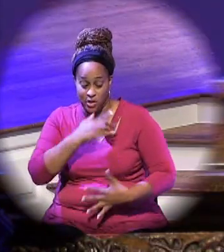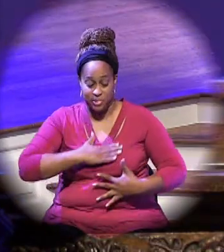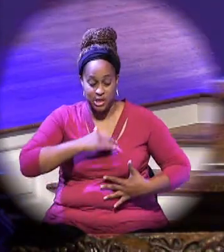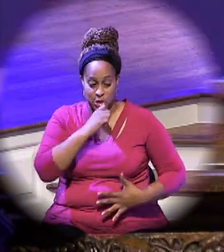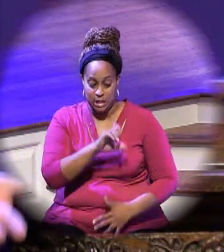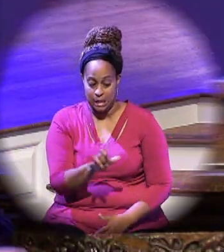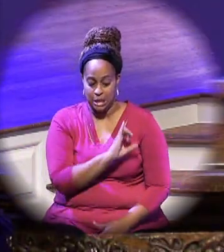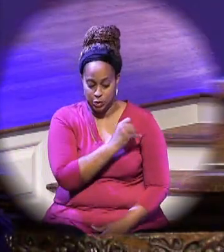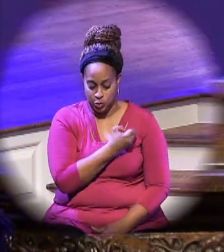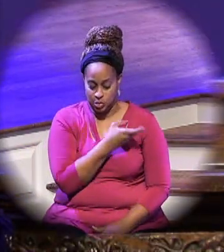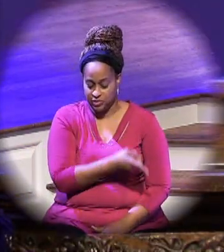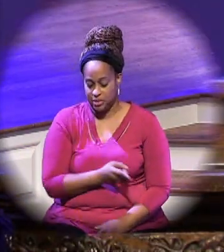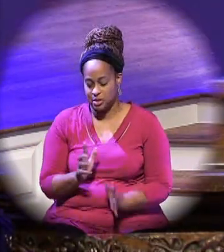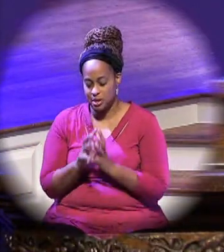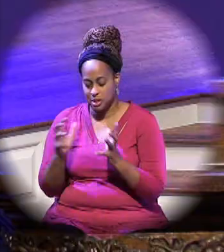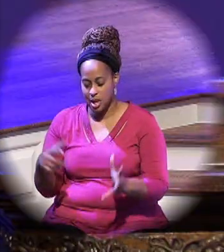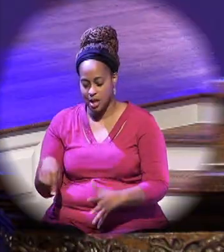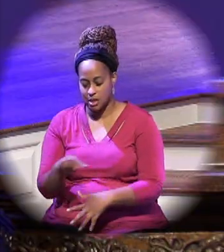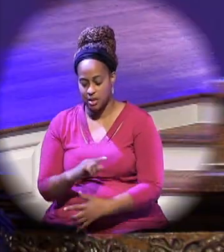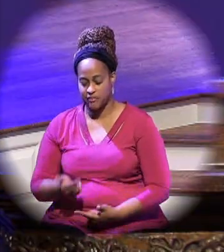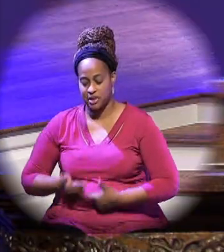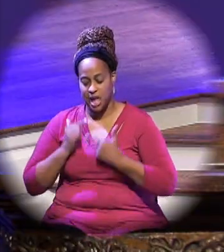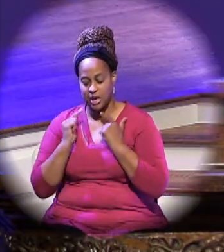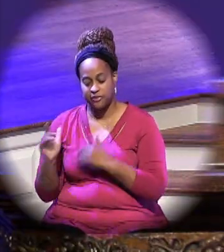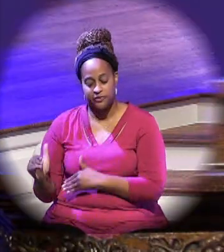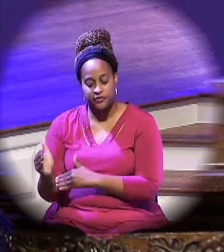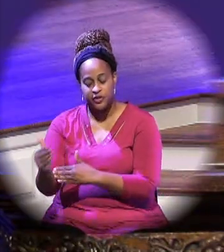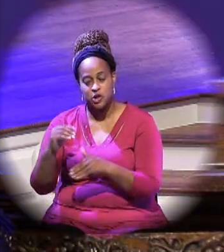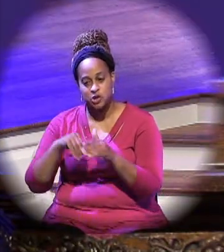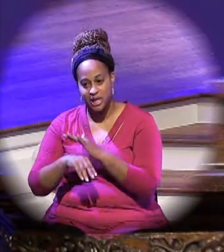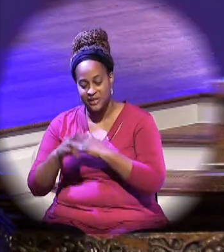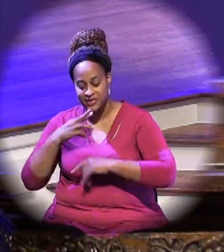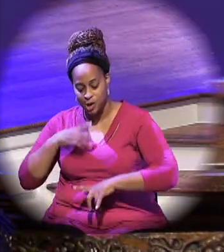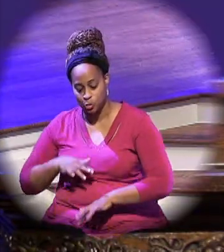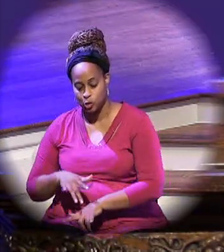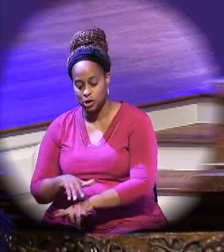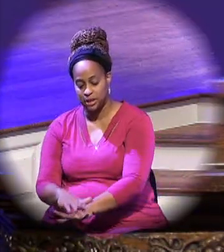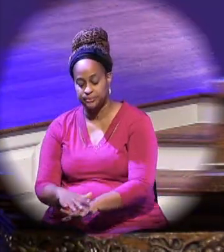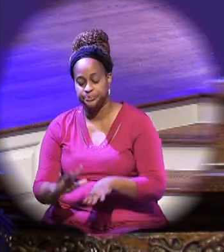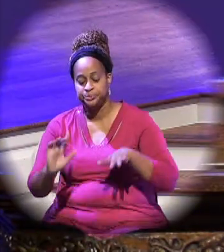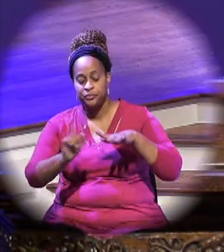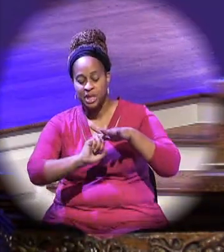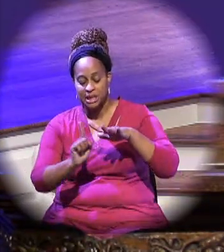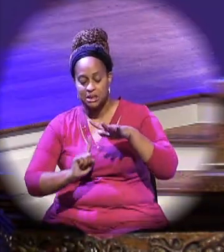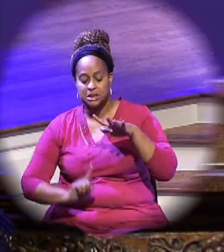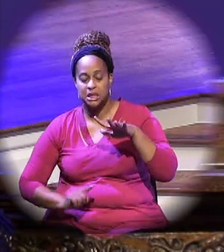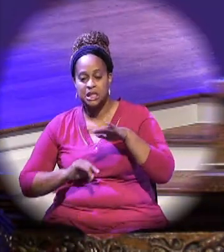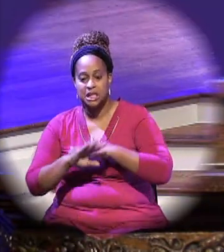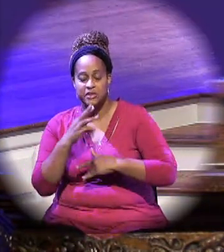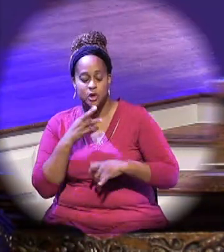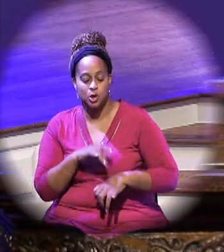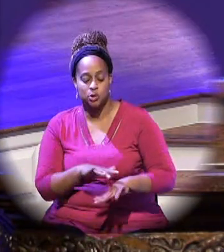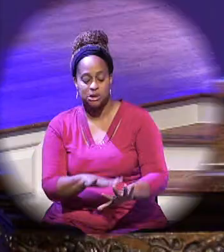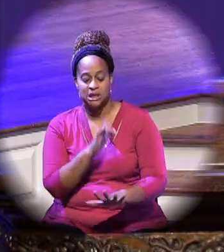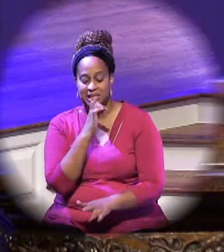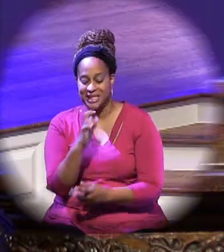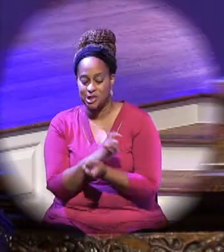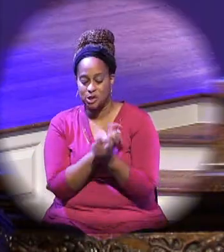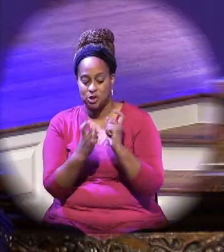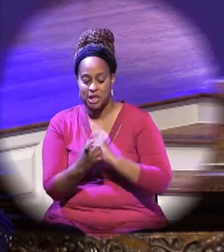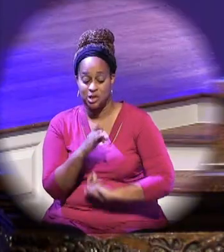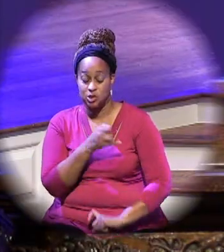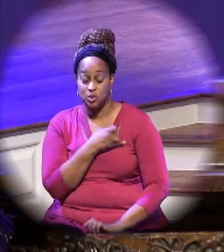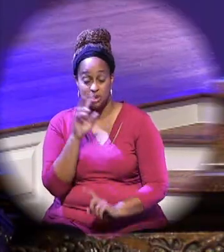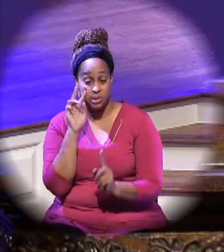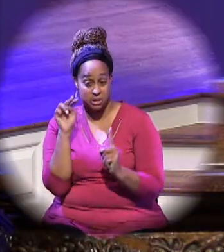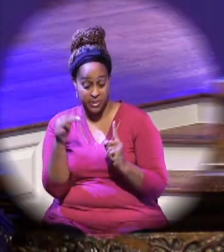tell there's a lot of life down below. Well, sinking there in the ocean did change Jonah's